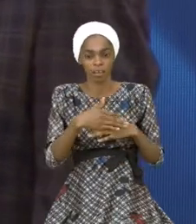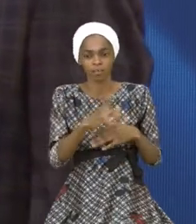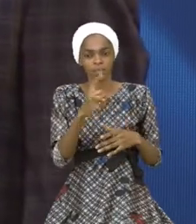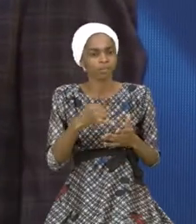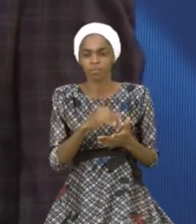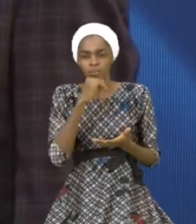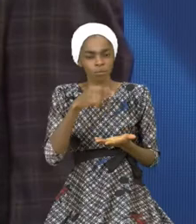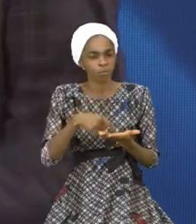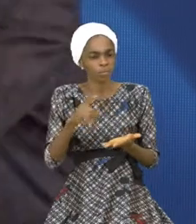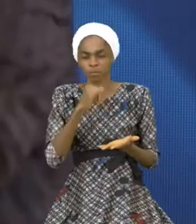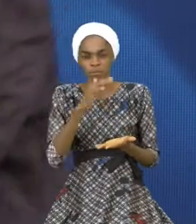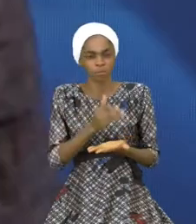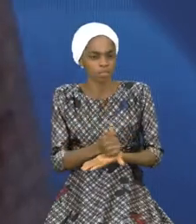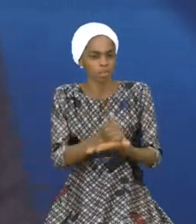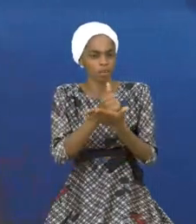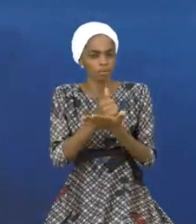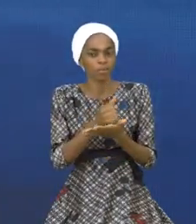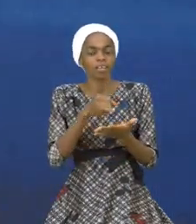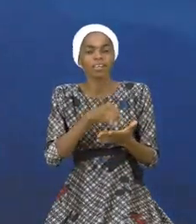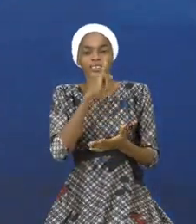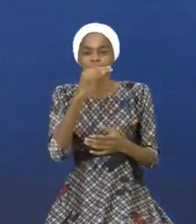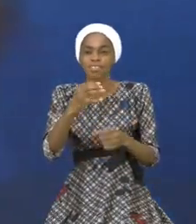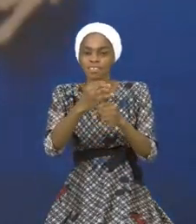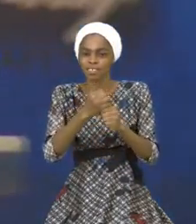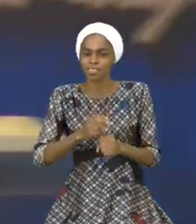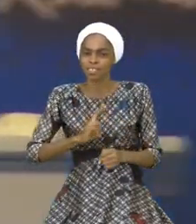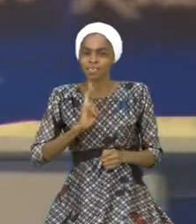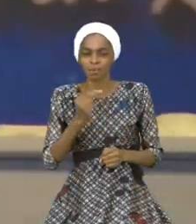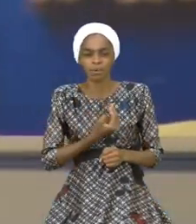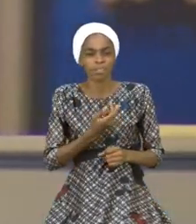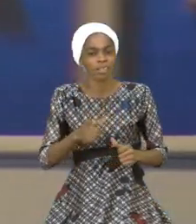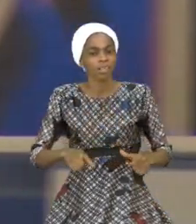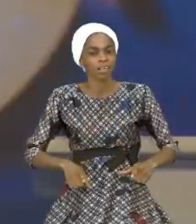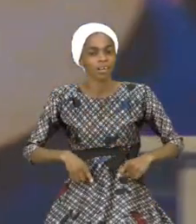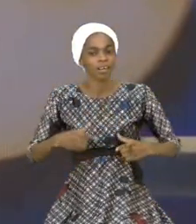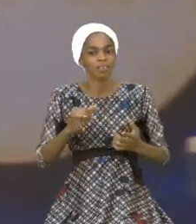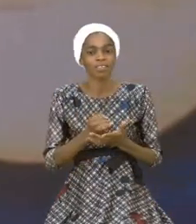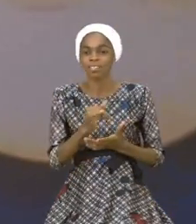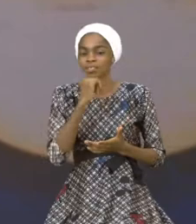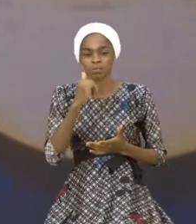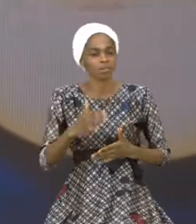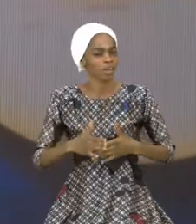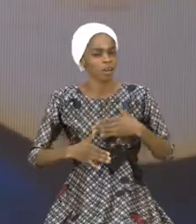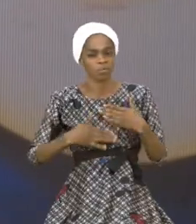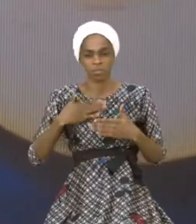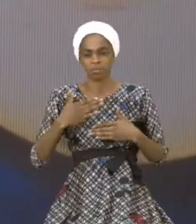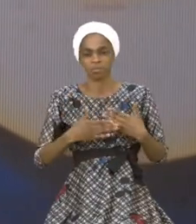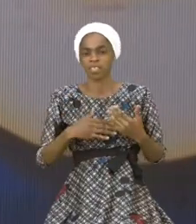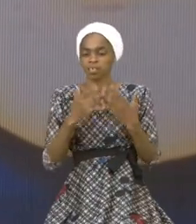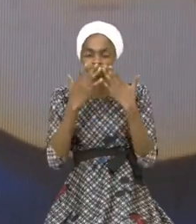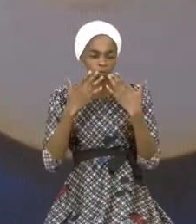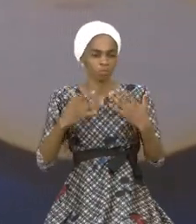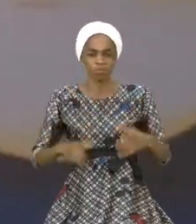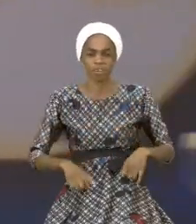does not help. It's getting us a life that is not happy, a sorrowful